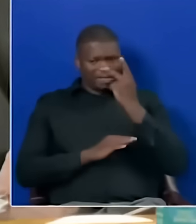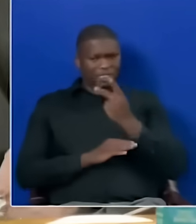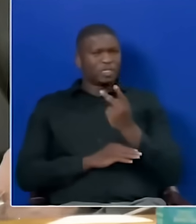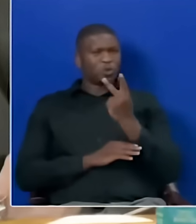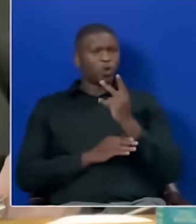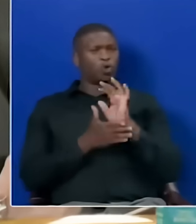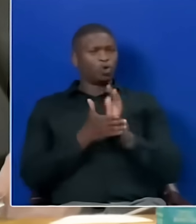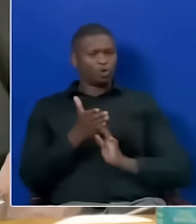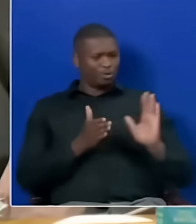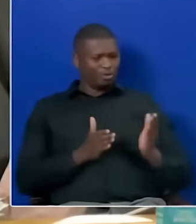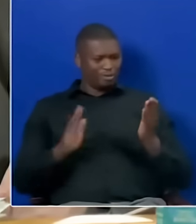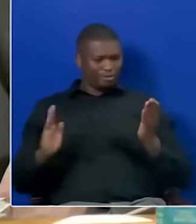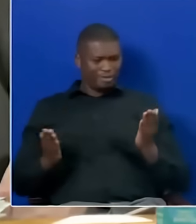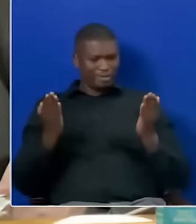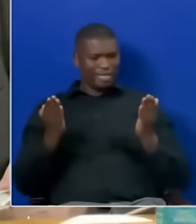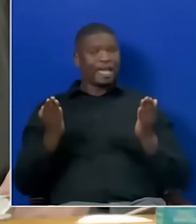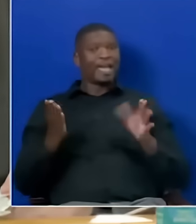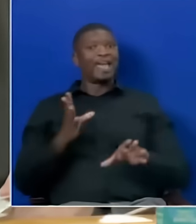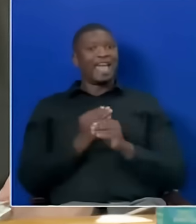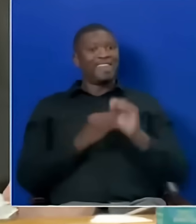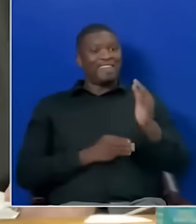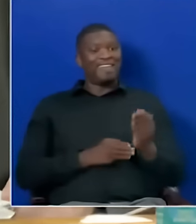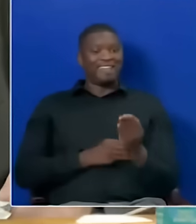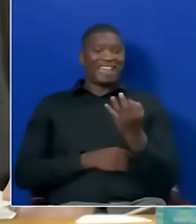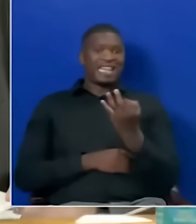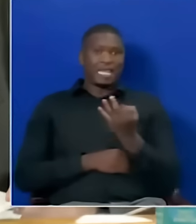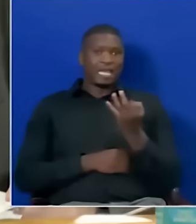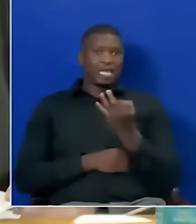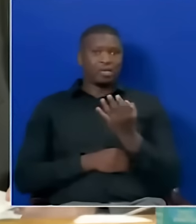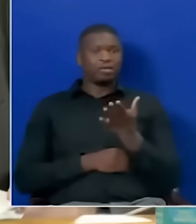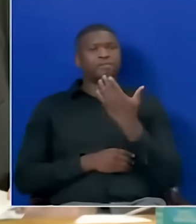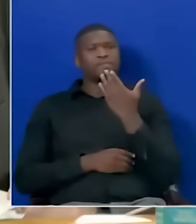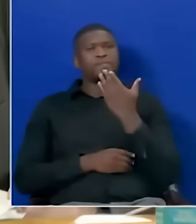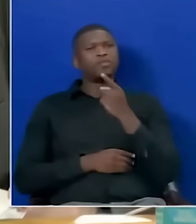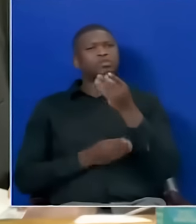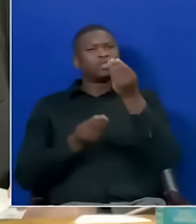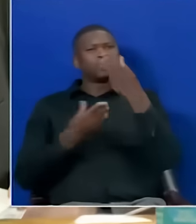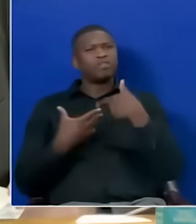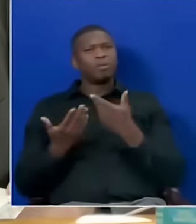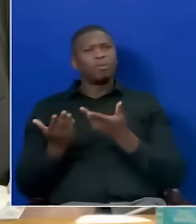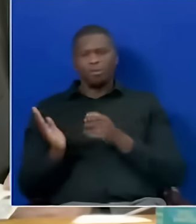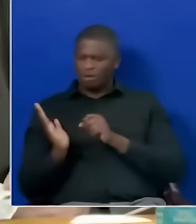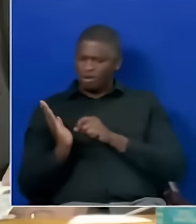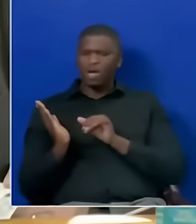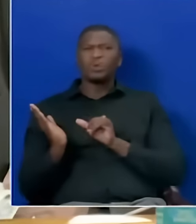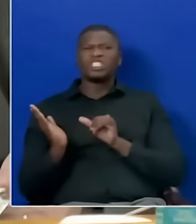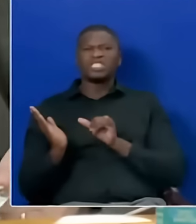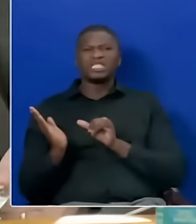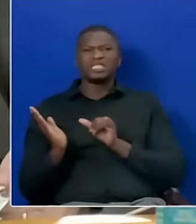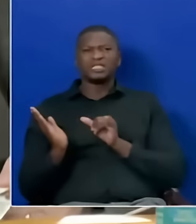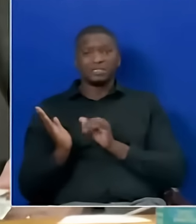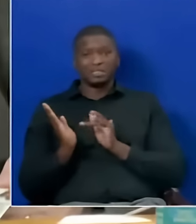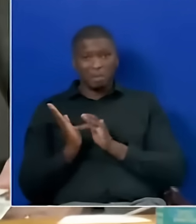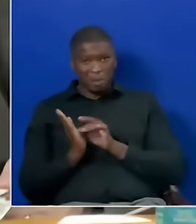possibly a third, can you just indicate where you're reading from? And I think you're reading from page 25 of the